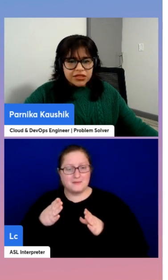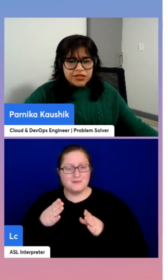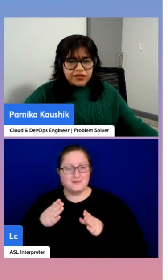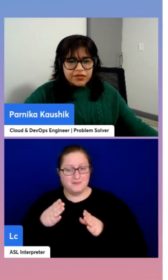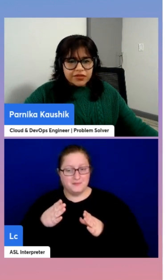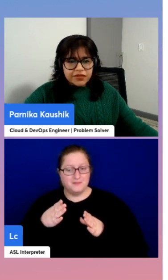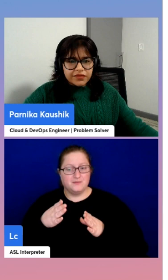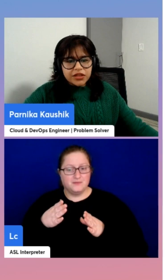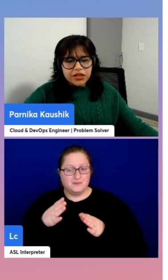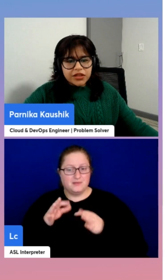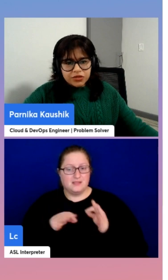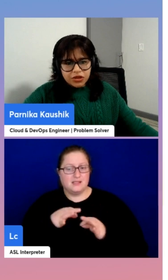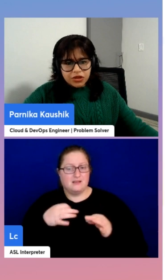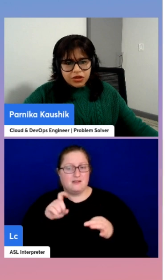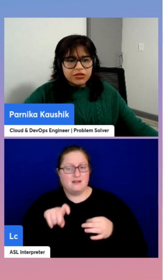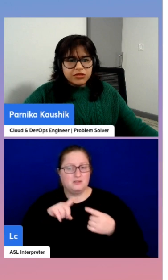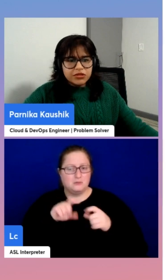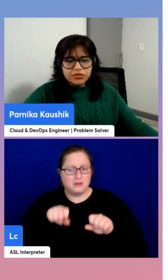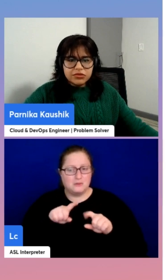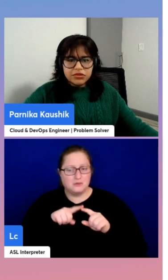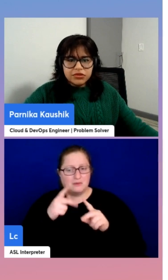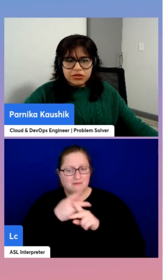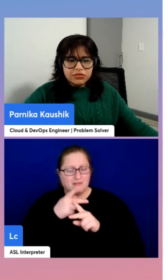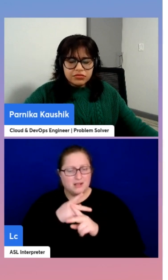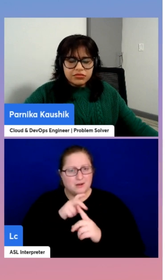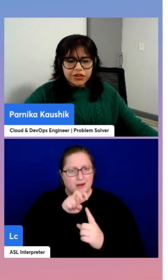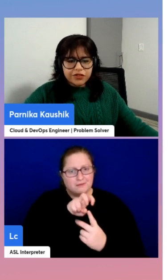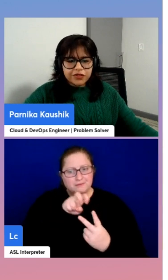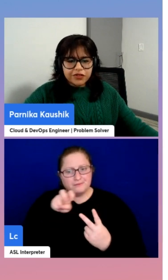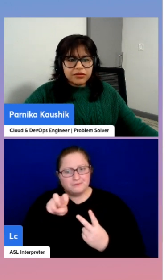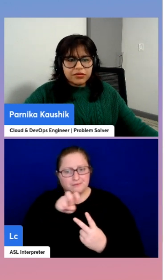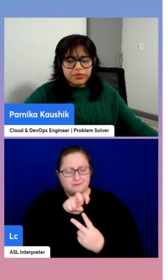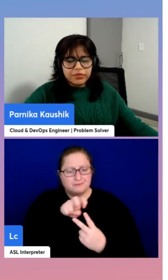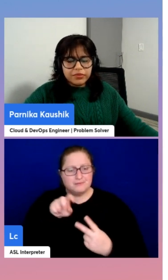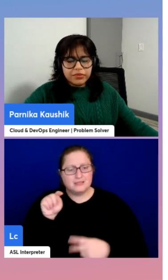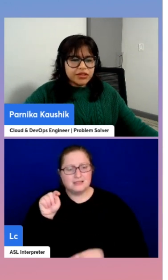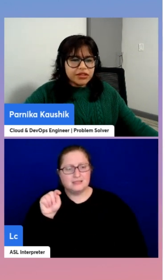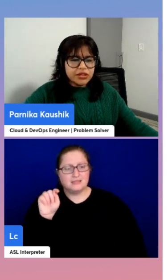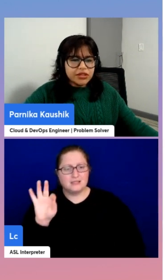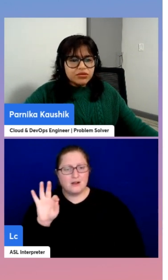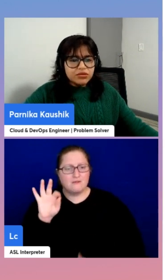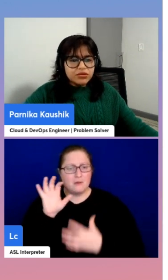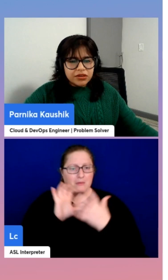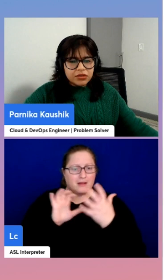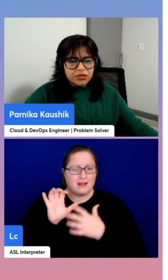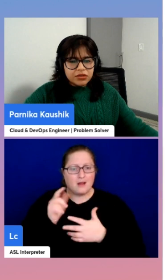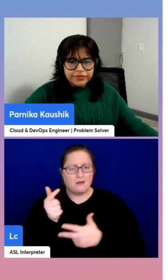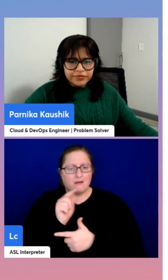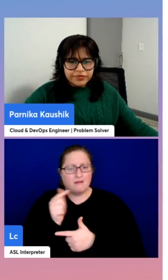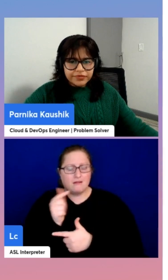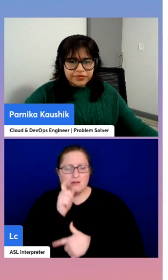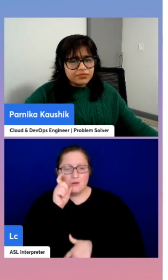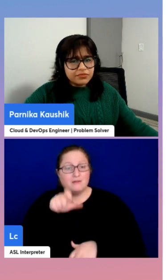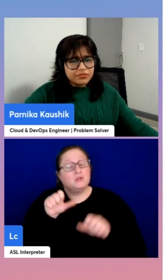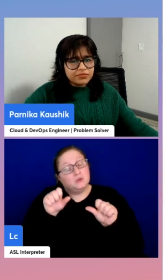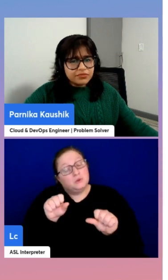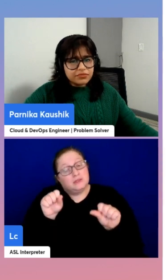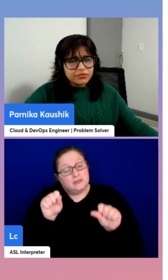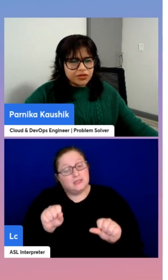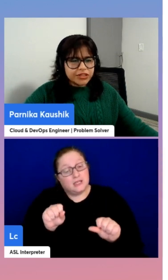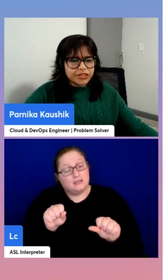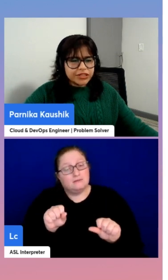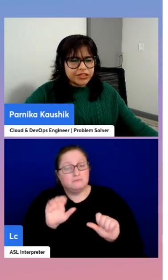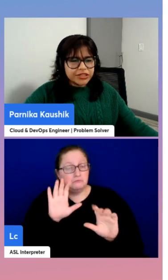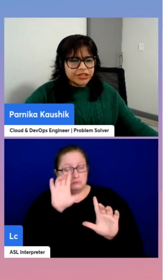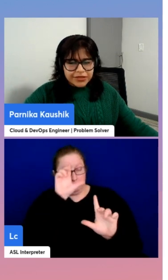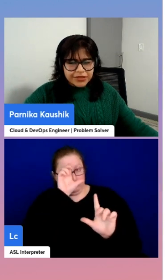there instead of having to toggle through, Terraform Cloud and back and forth. You can do that. Choice is